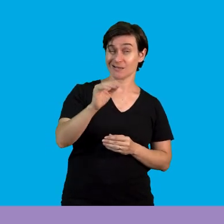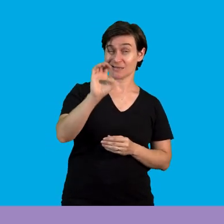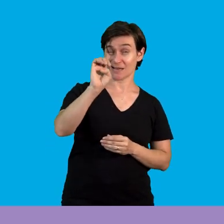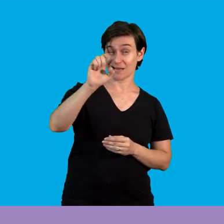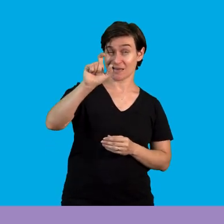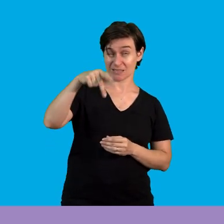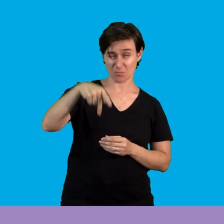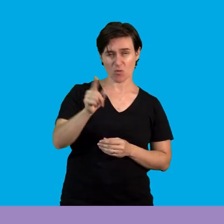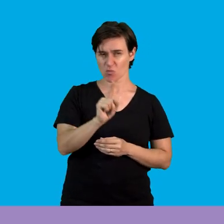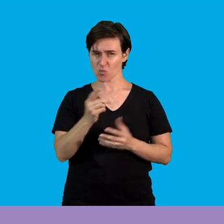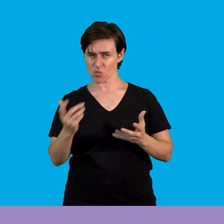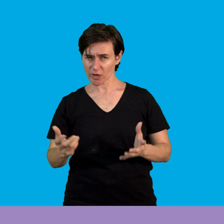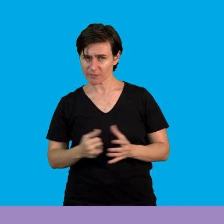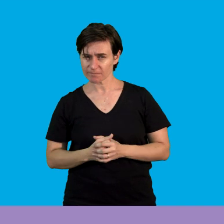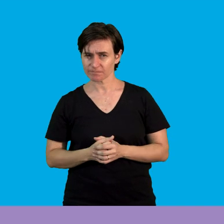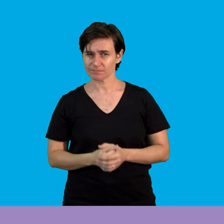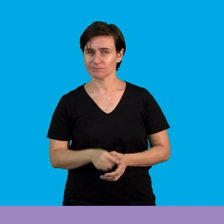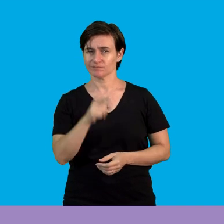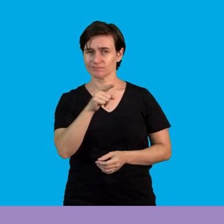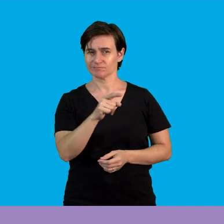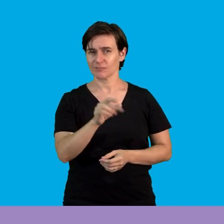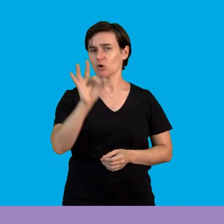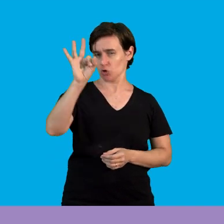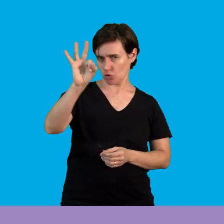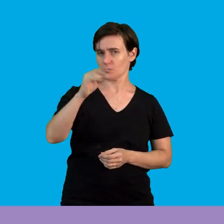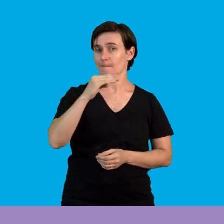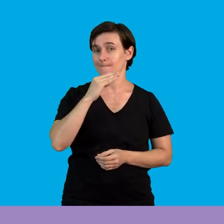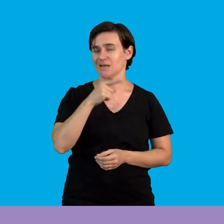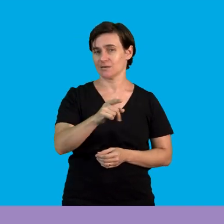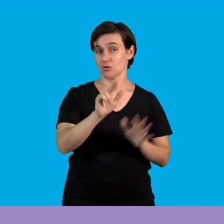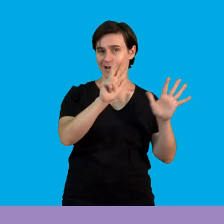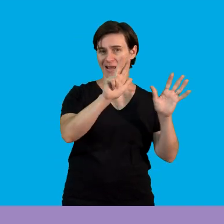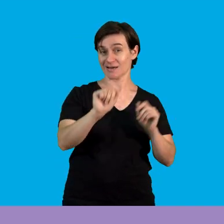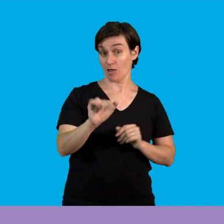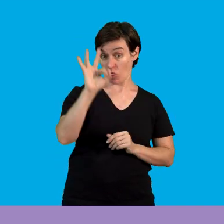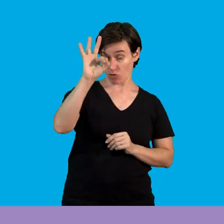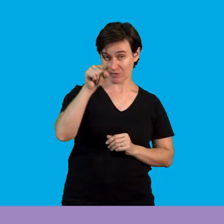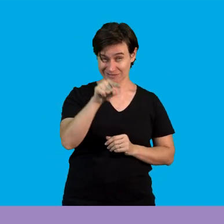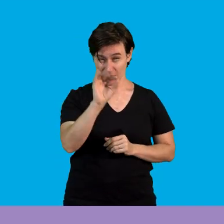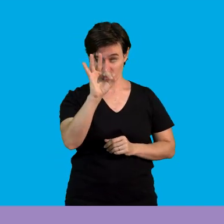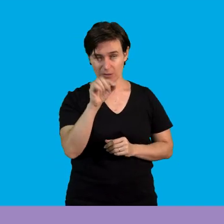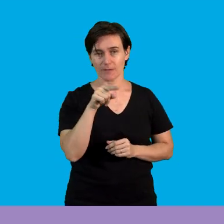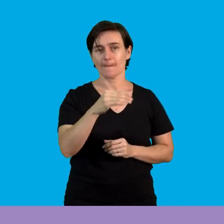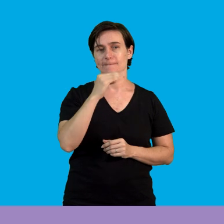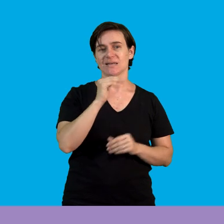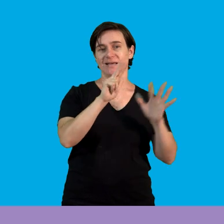The highest exponent that I see there is a cubed. So therefore it would